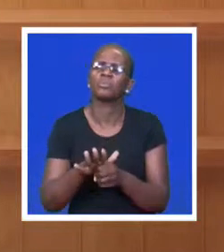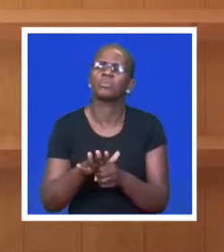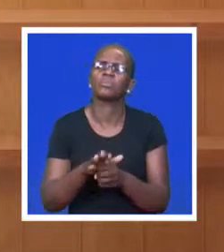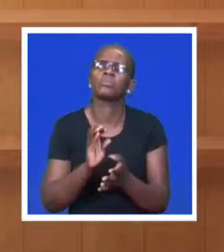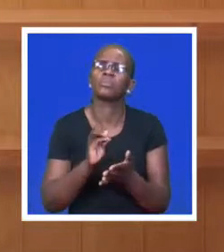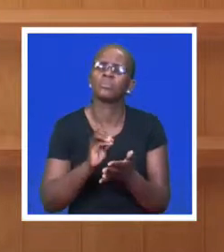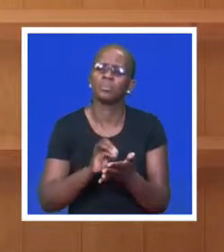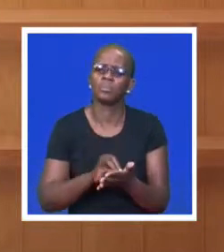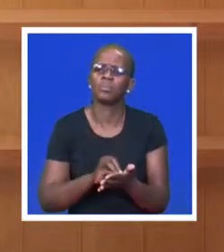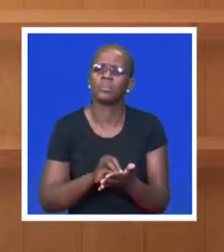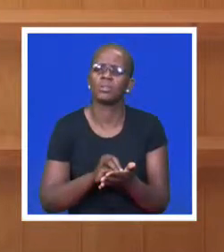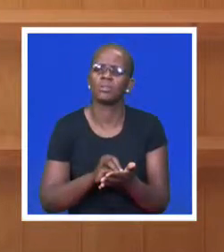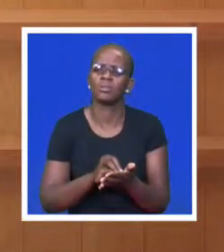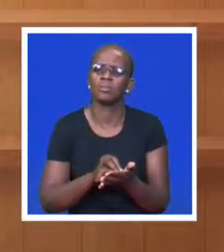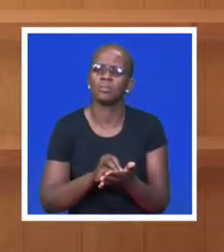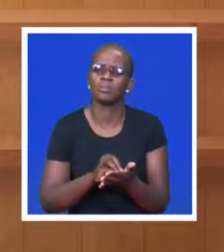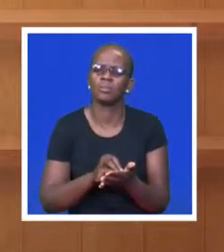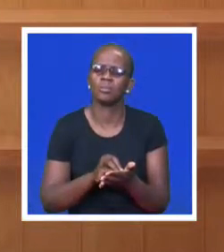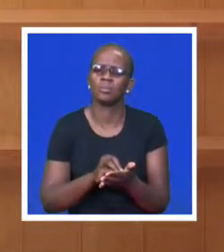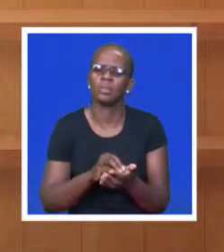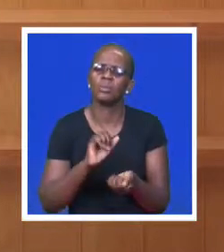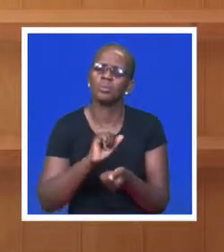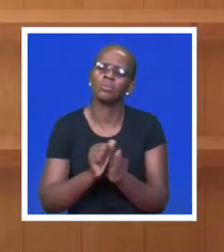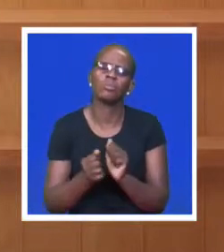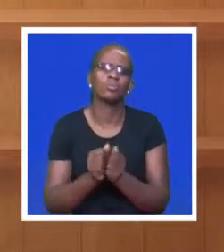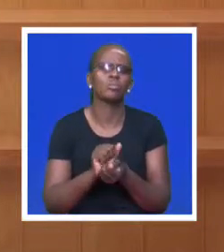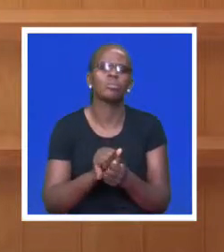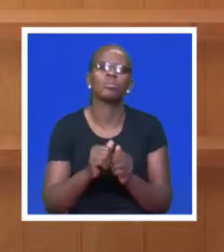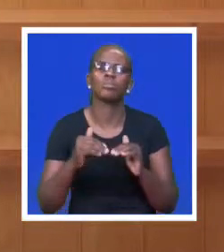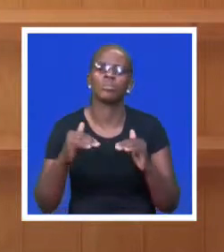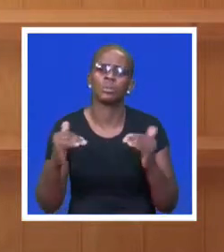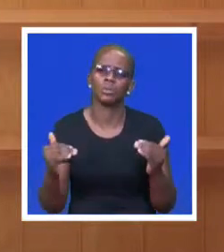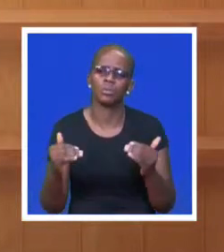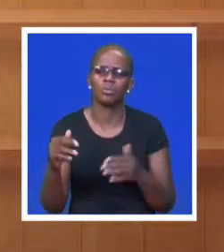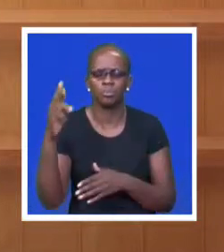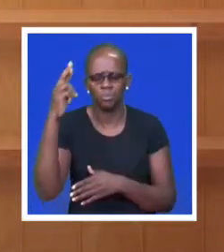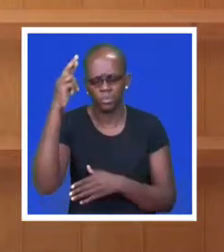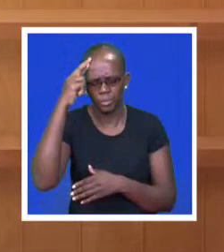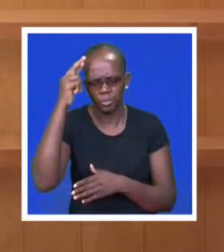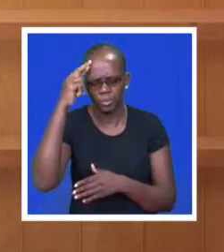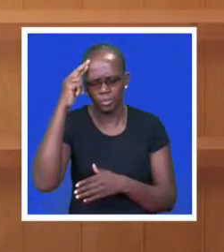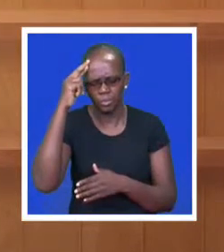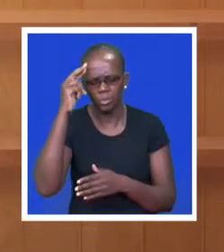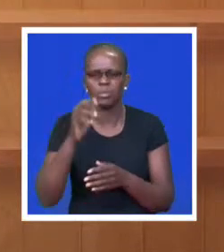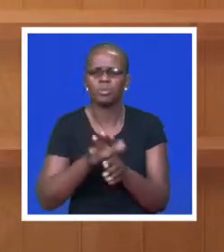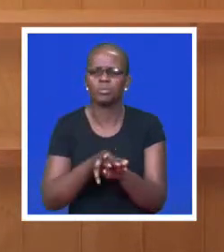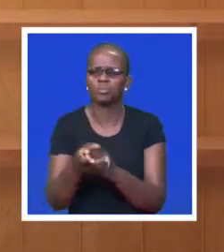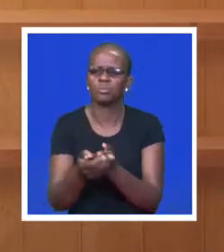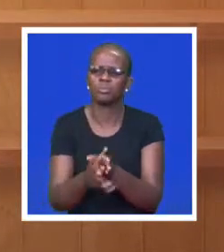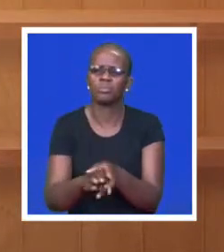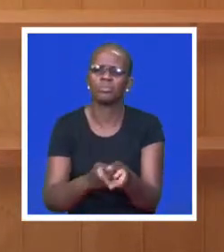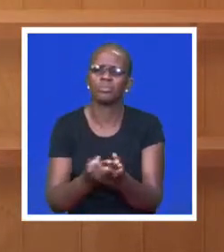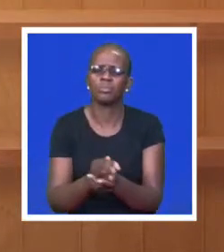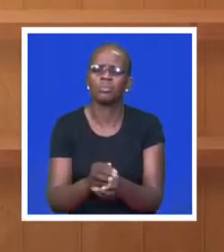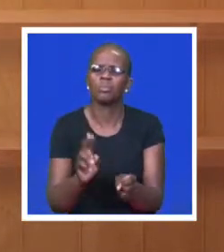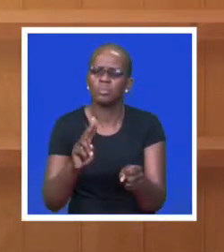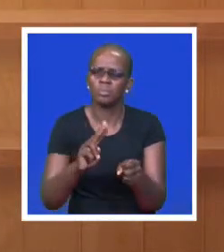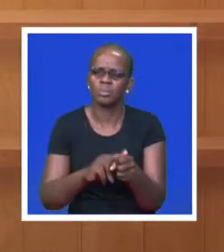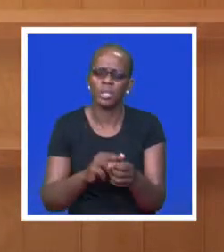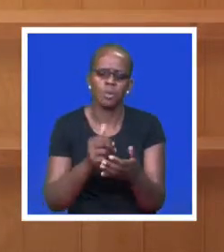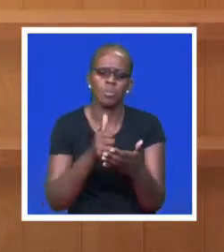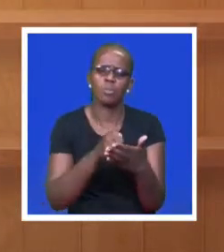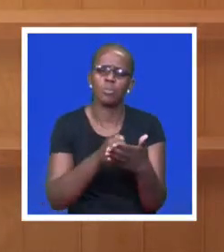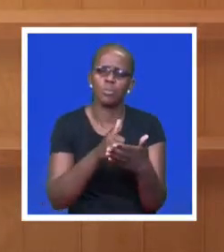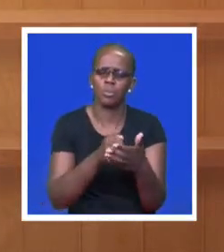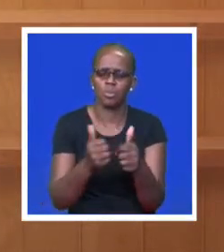disease, dear Elena. Please remember to wash your hands with running water or to sanitize if you do have the